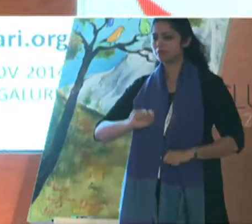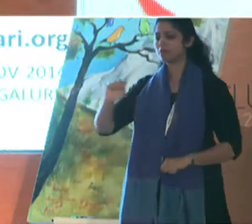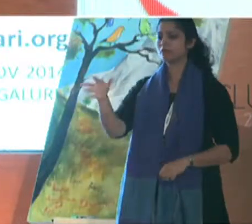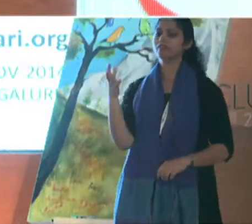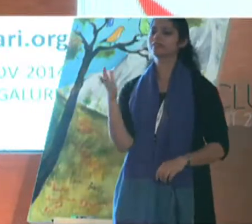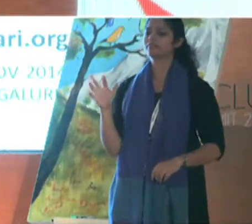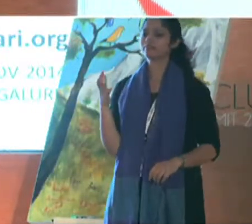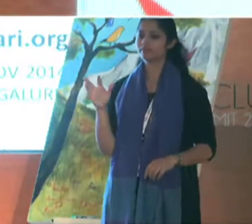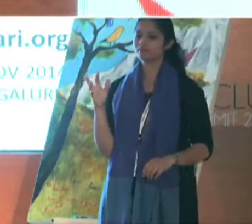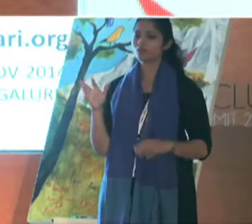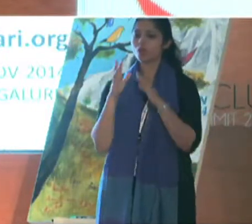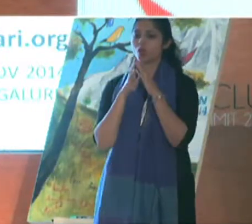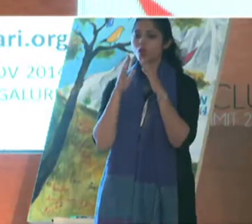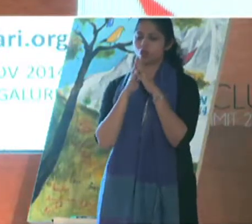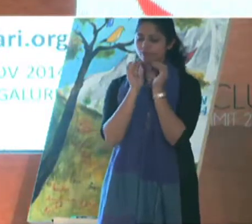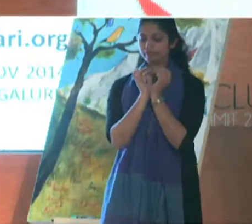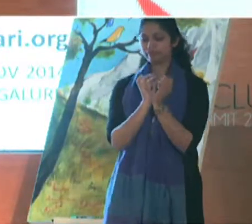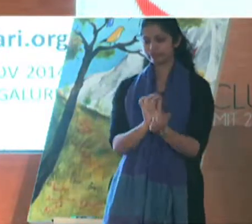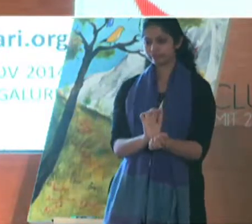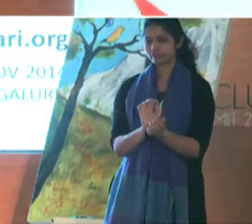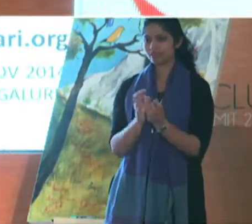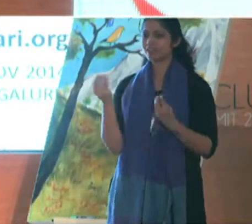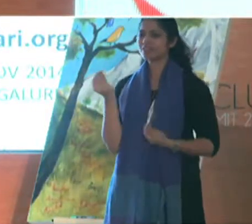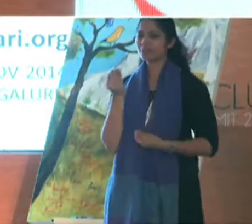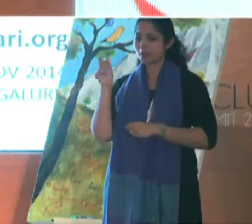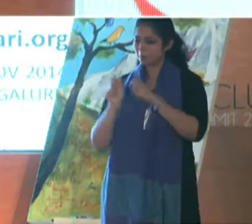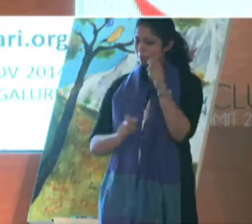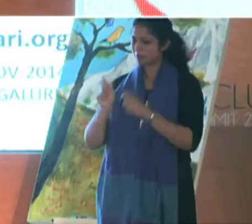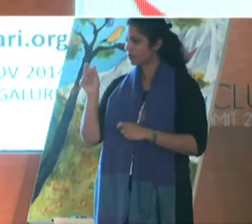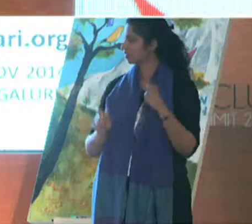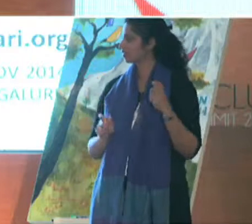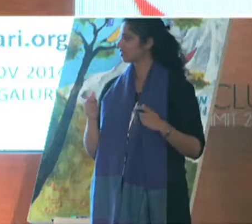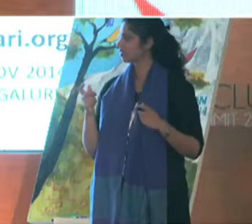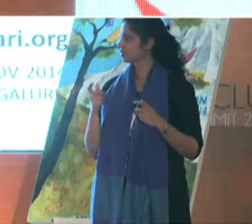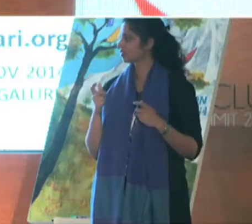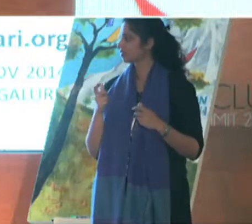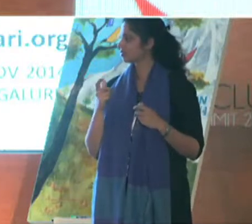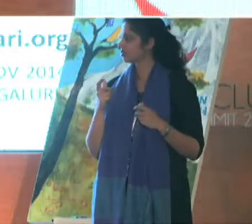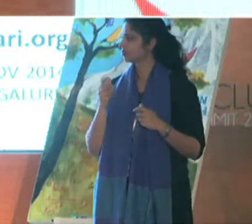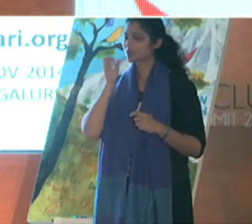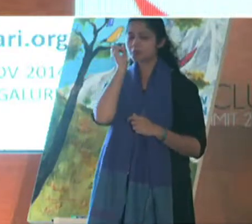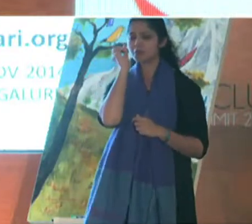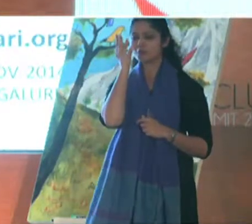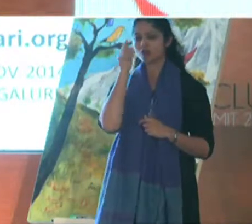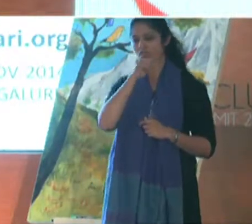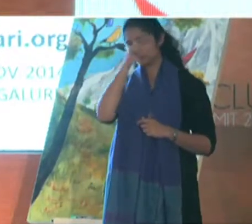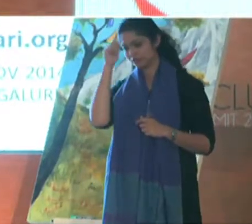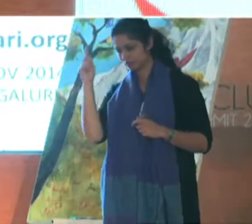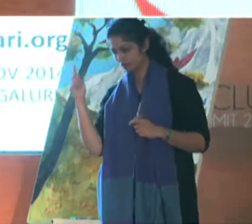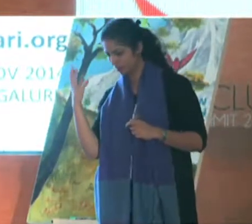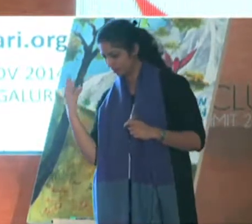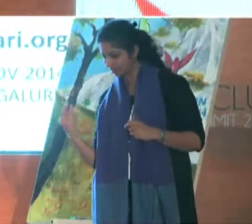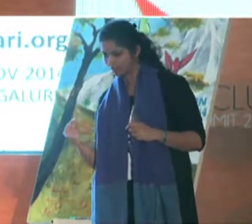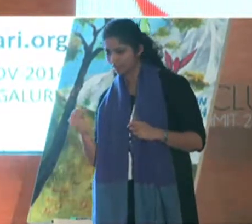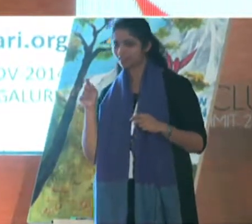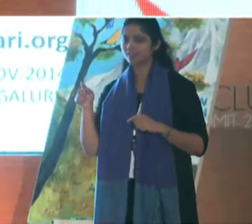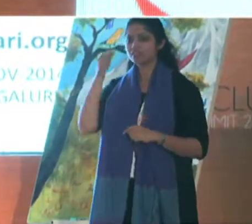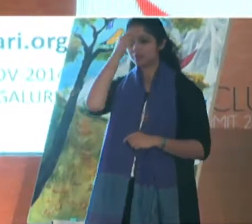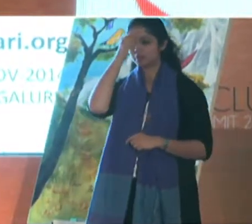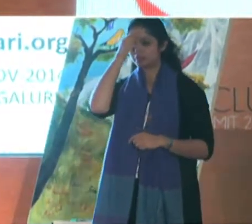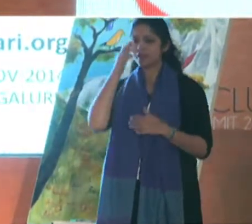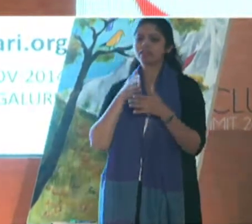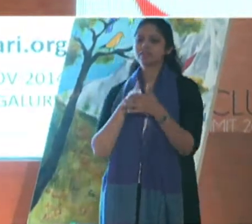Right? Blind people are forced to solve problems from morning till evening. So they become good problem